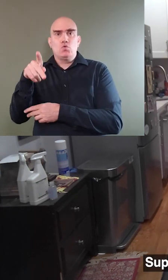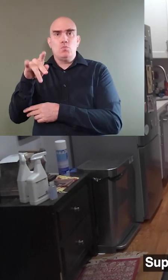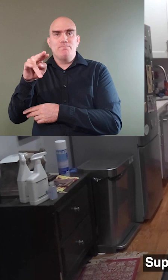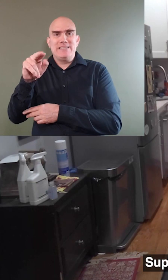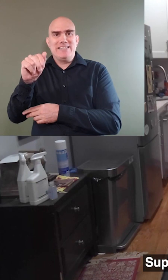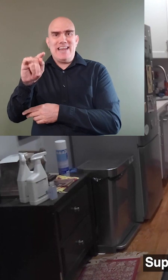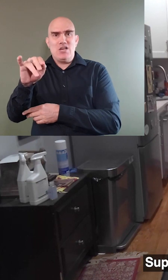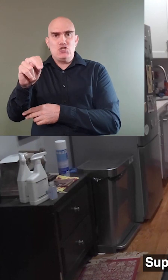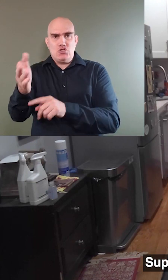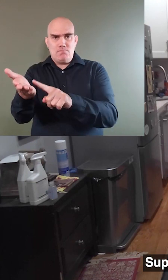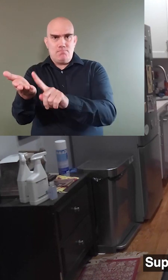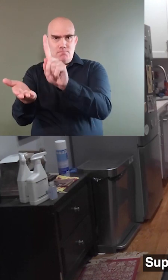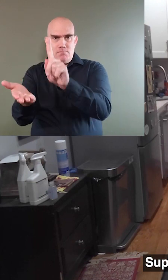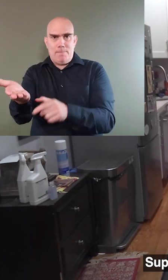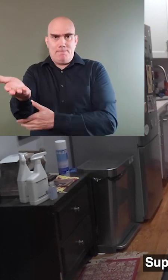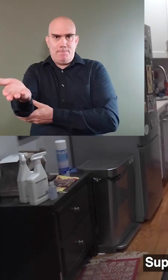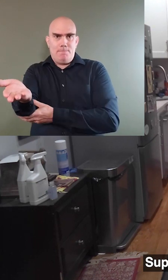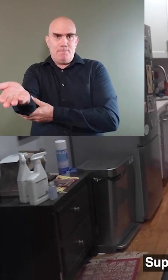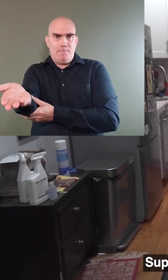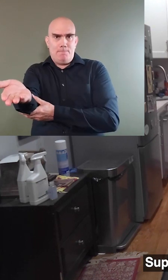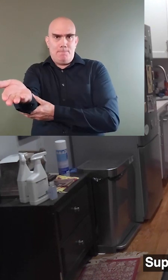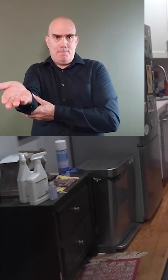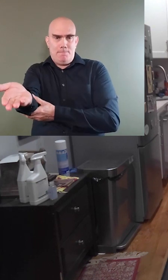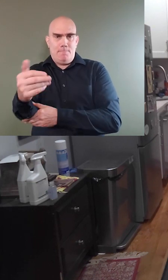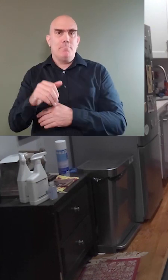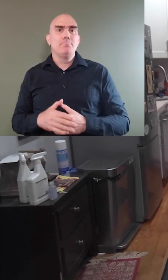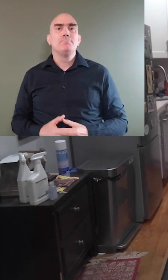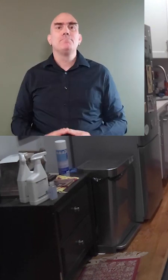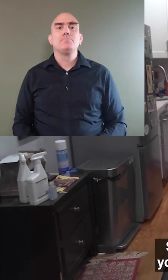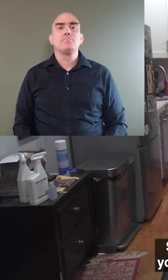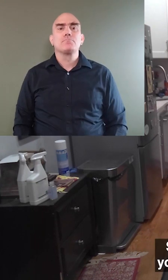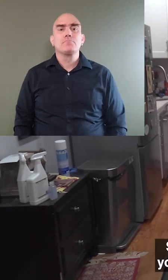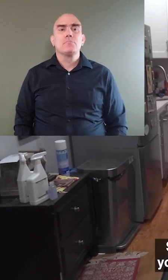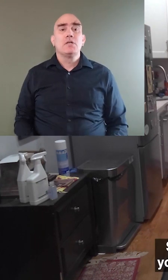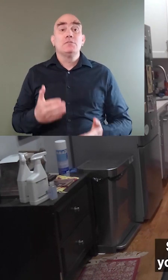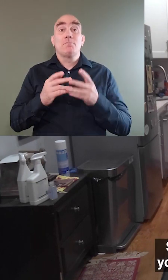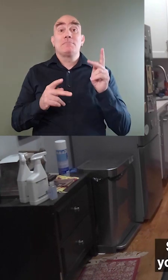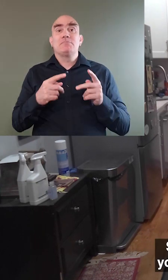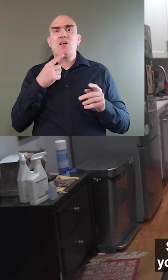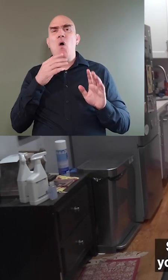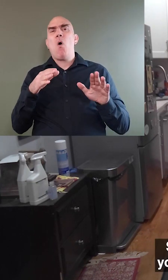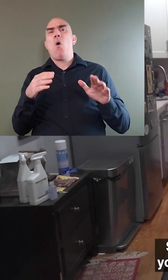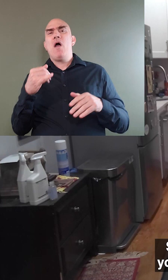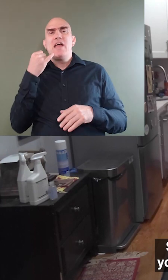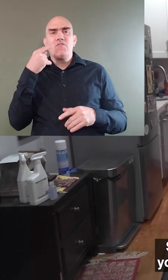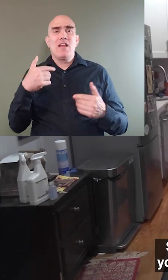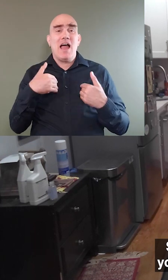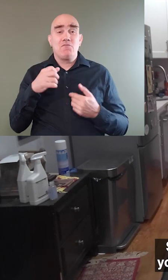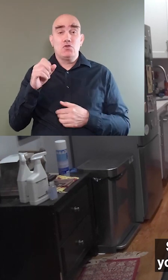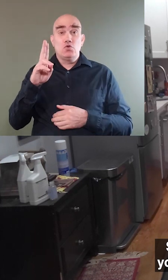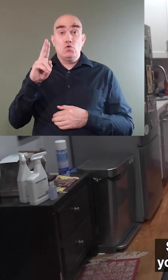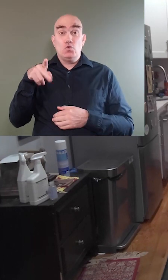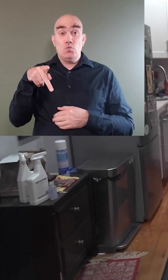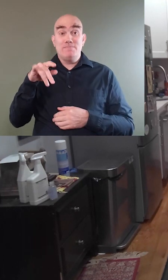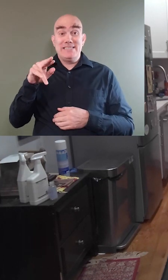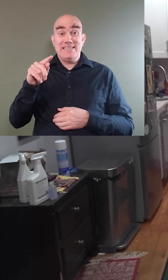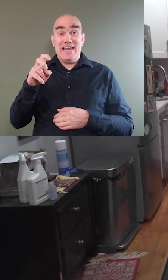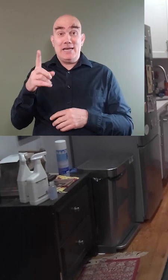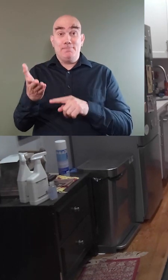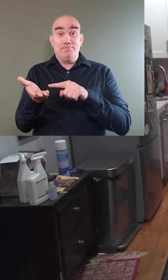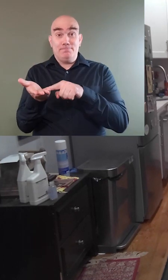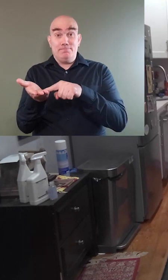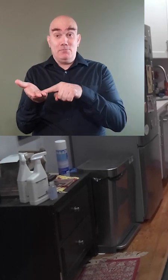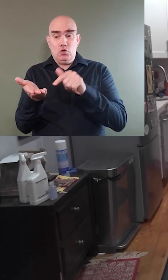Supination, palm faces upward. Some people say, oh, if you have a supinated palm, you could pour